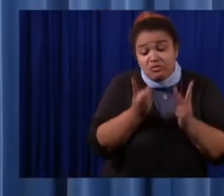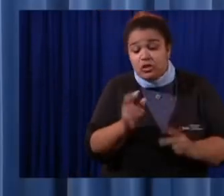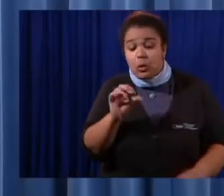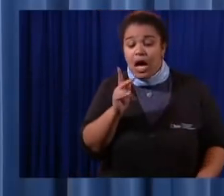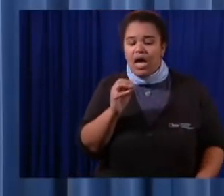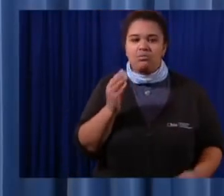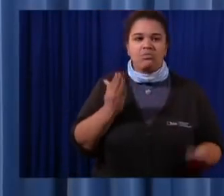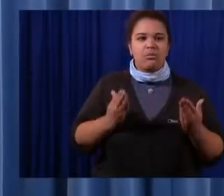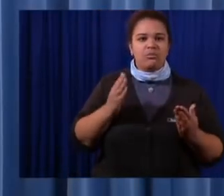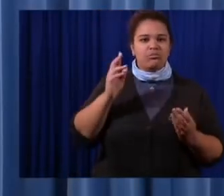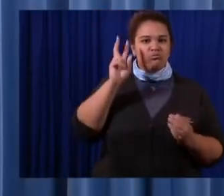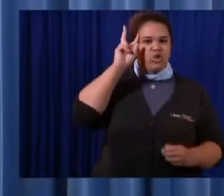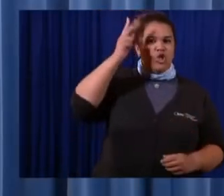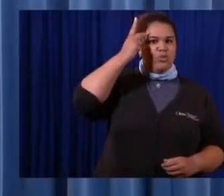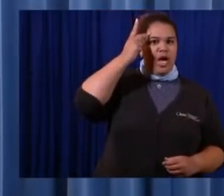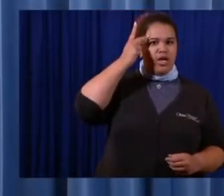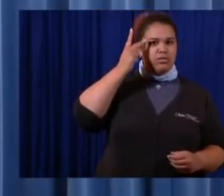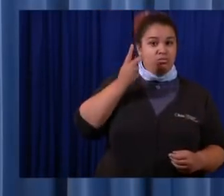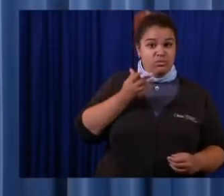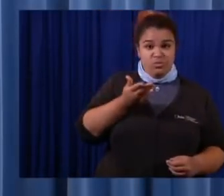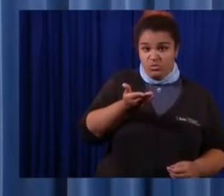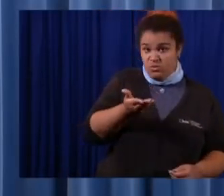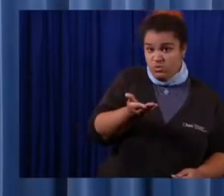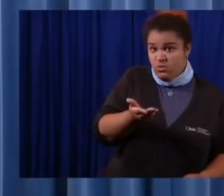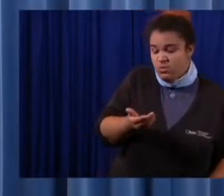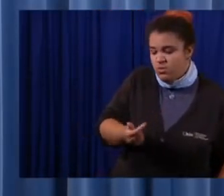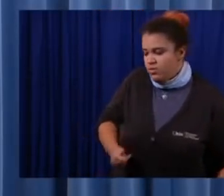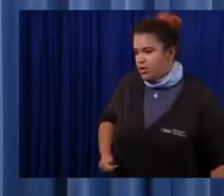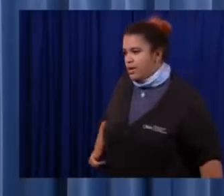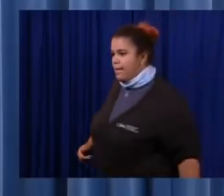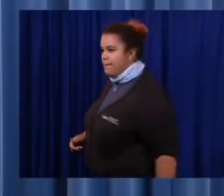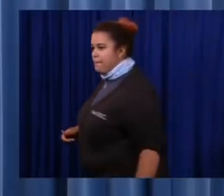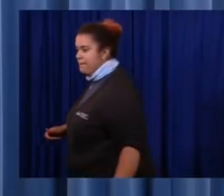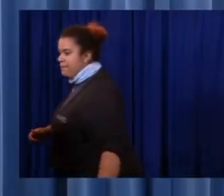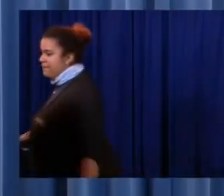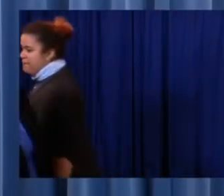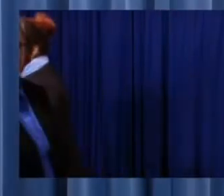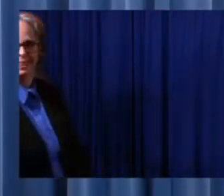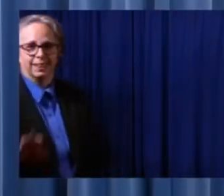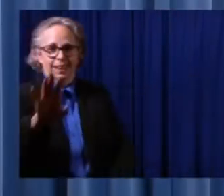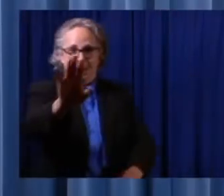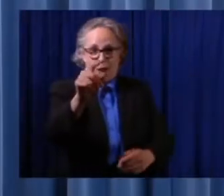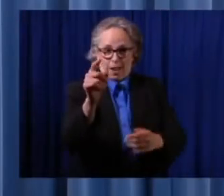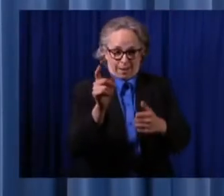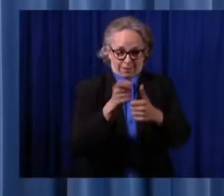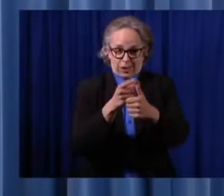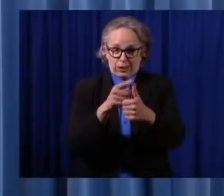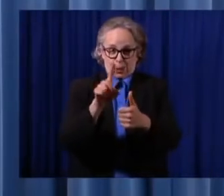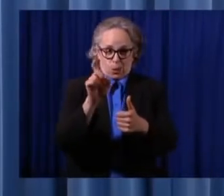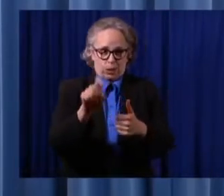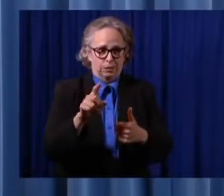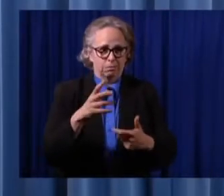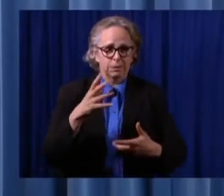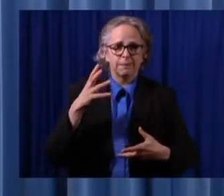Well, first of all, I'll take your first question. Look, I'm not going to get into a public argument with my friends in the legislature,